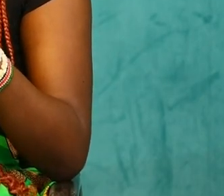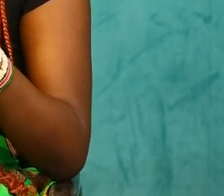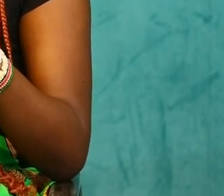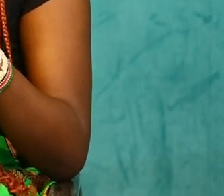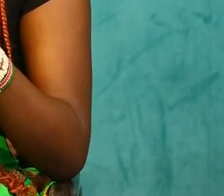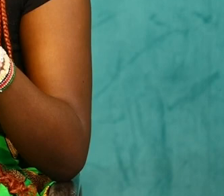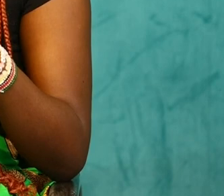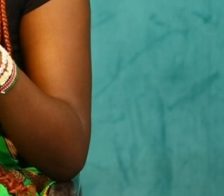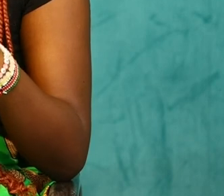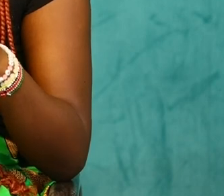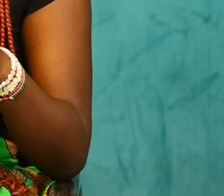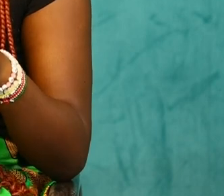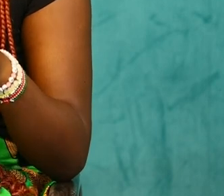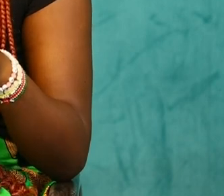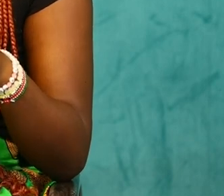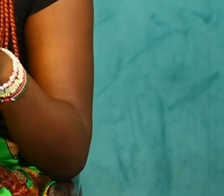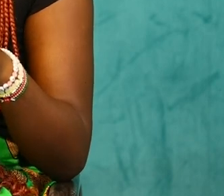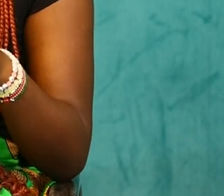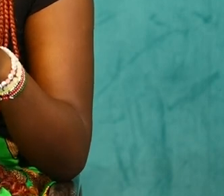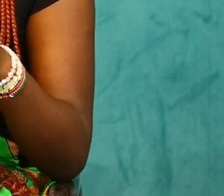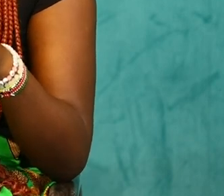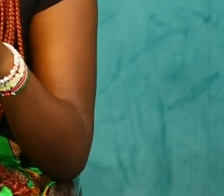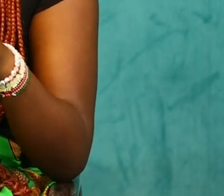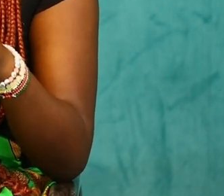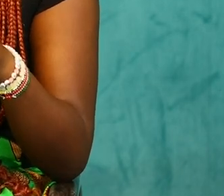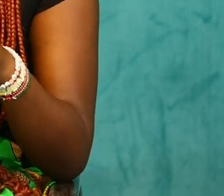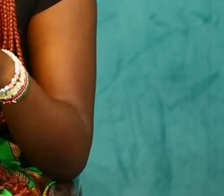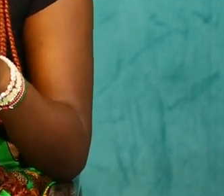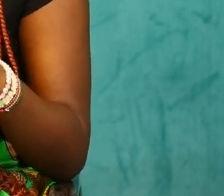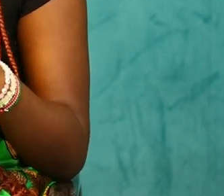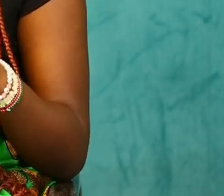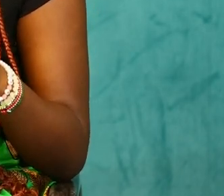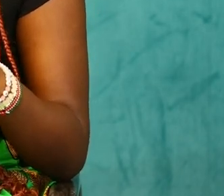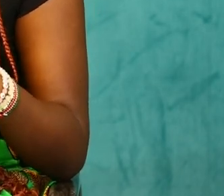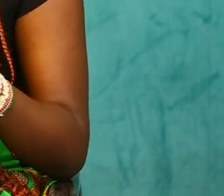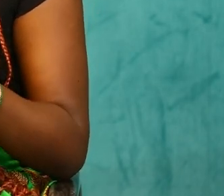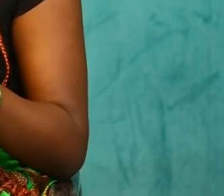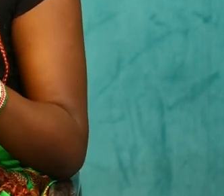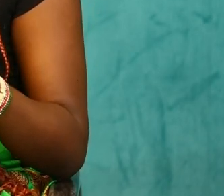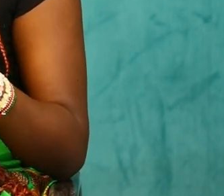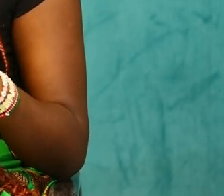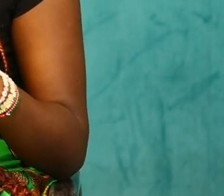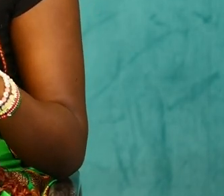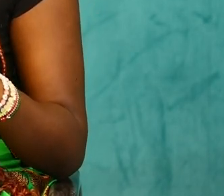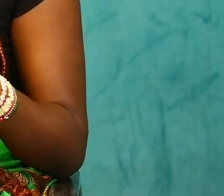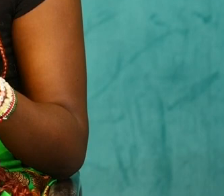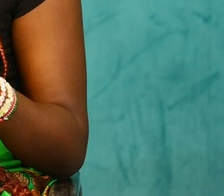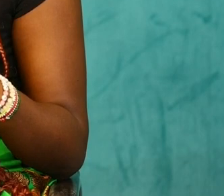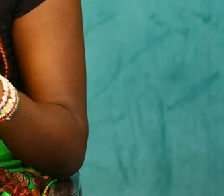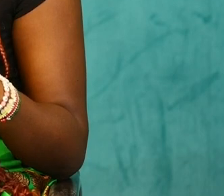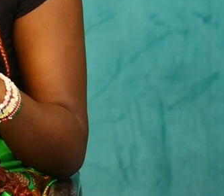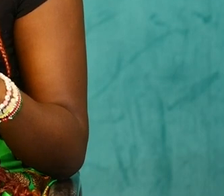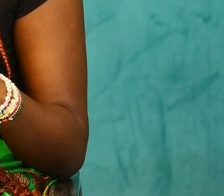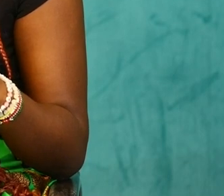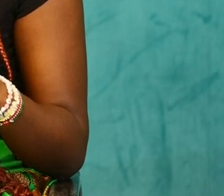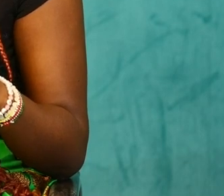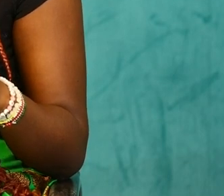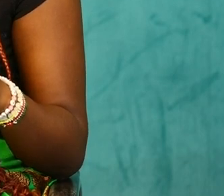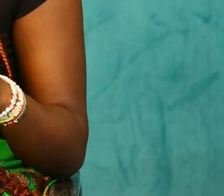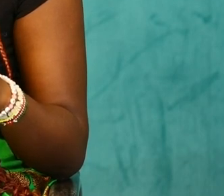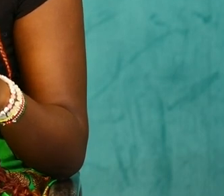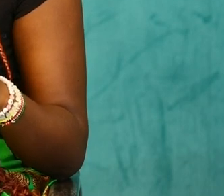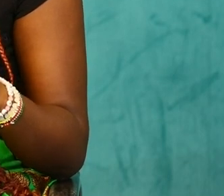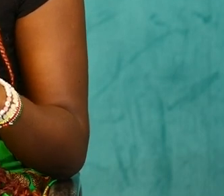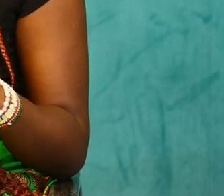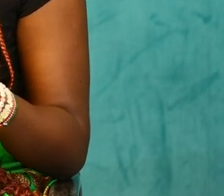come and protect us. I want to bring a verse to us, Ephesians chapter 3, verse 20 and